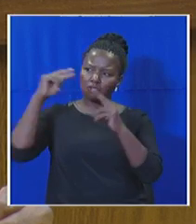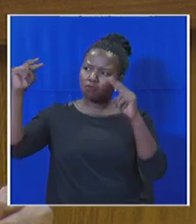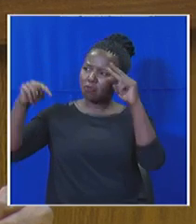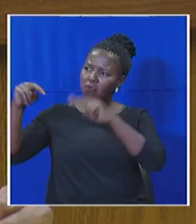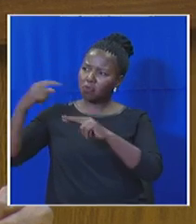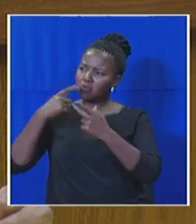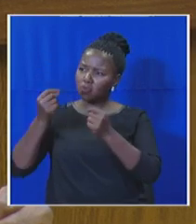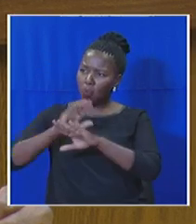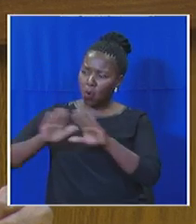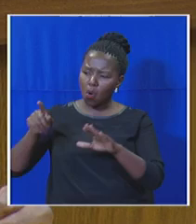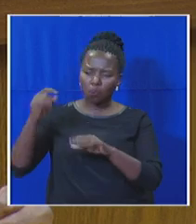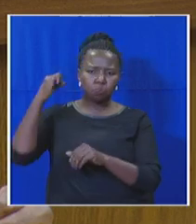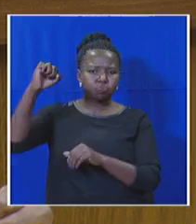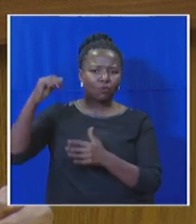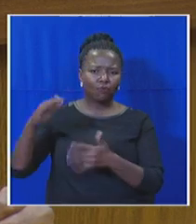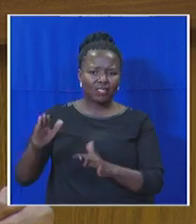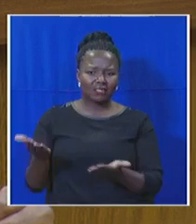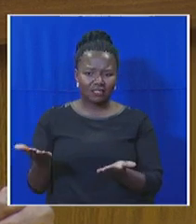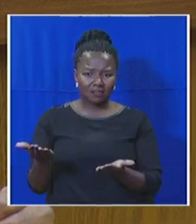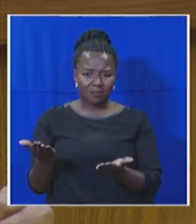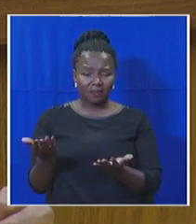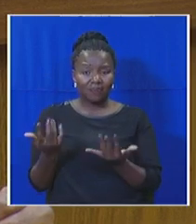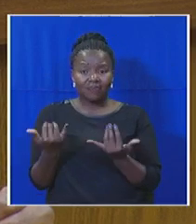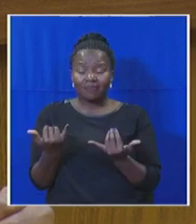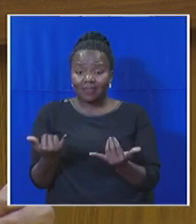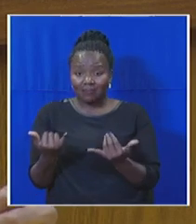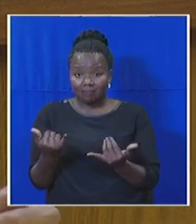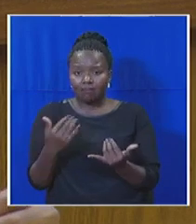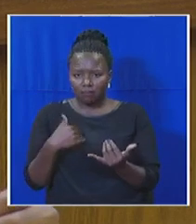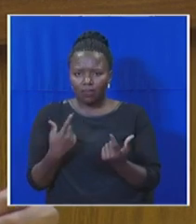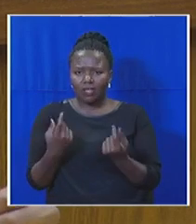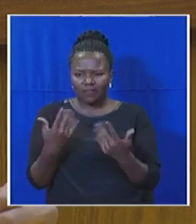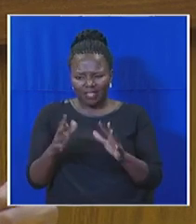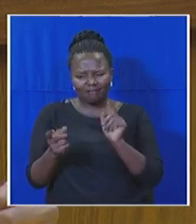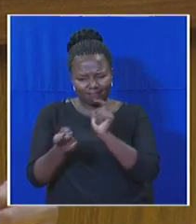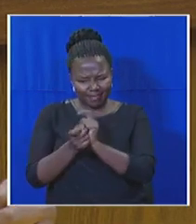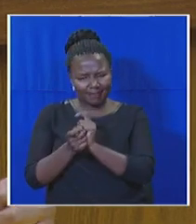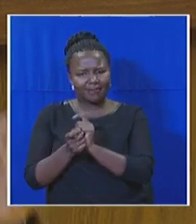so. And that's part of what we discuss with Israel.